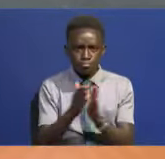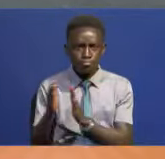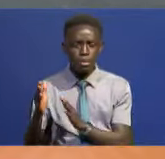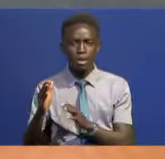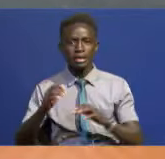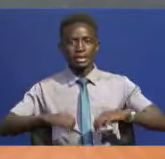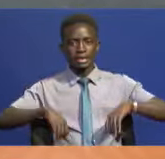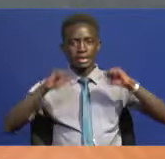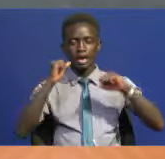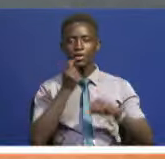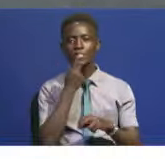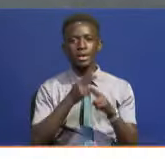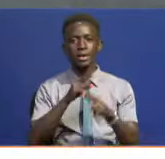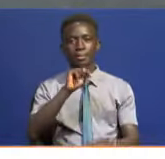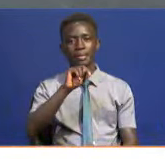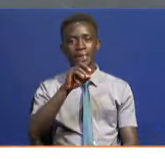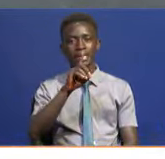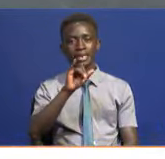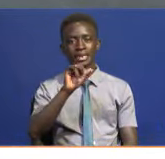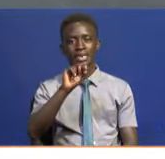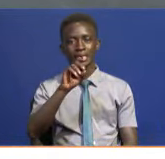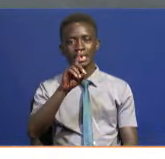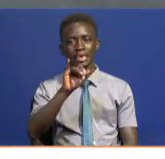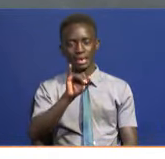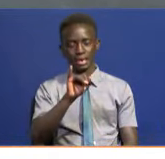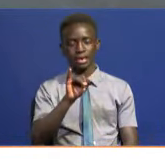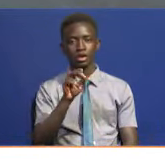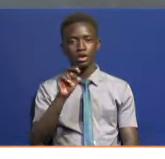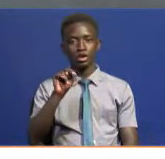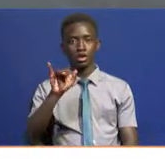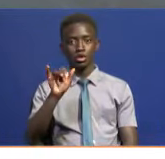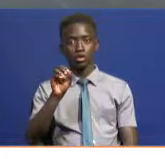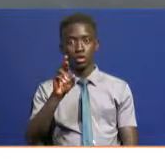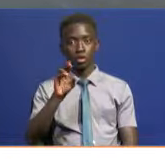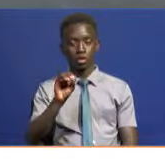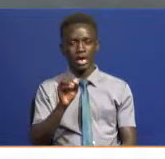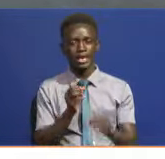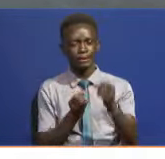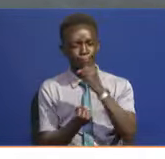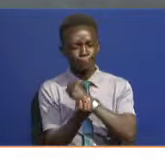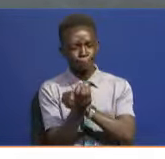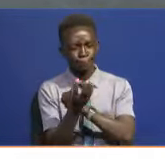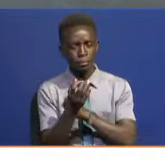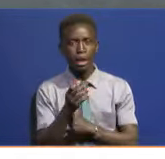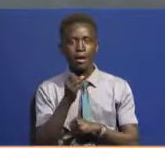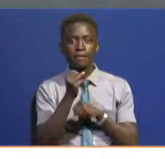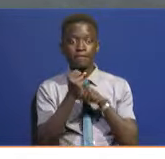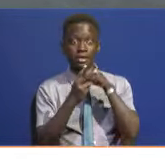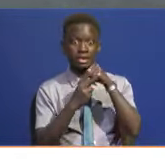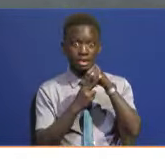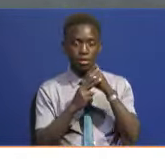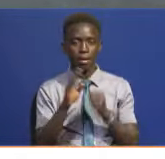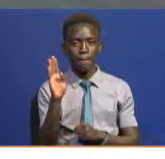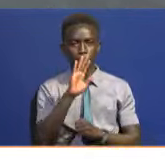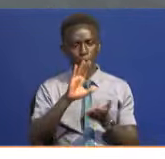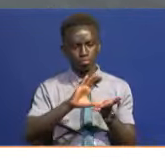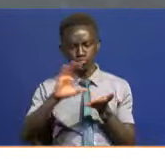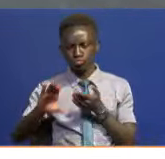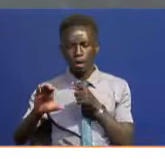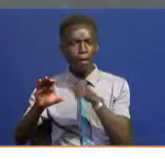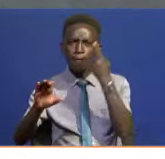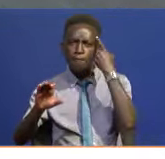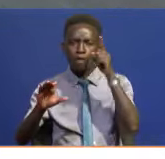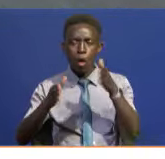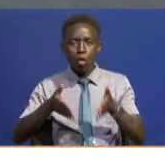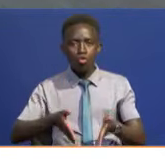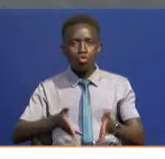Nyoro has highlighted a substantial national commitment of 57 billion shillings for road infrastructure